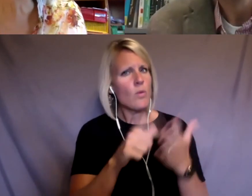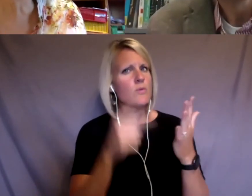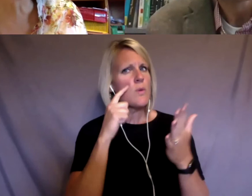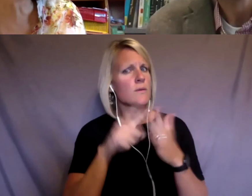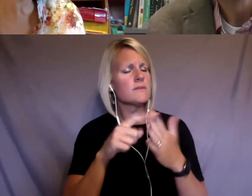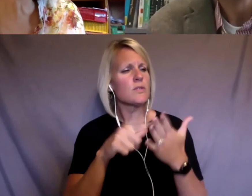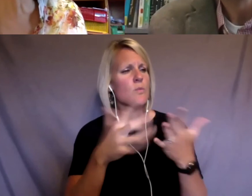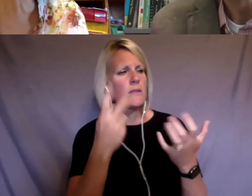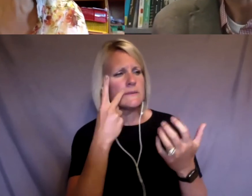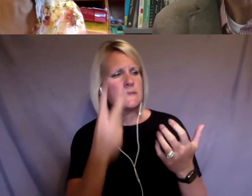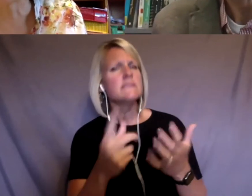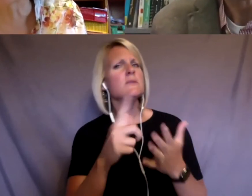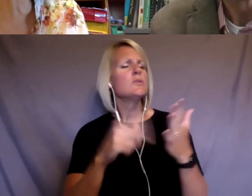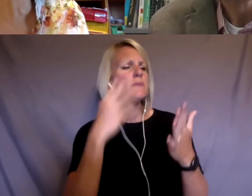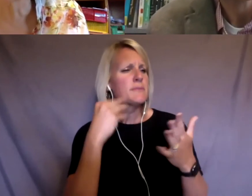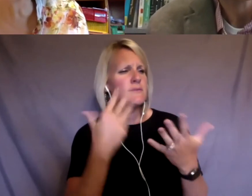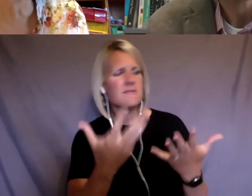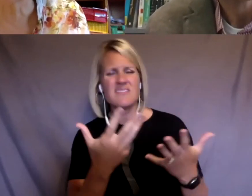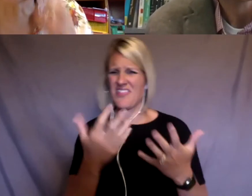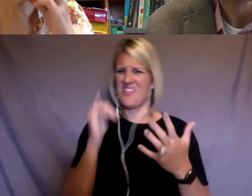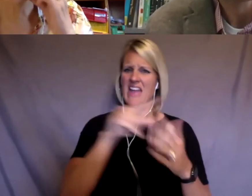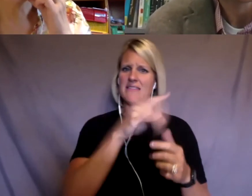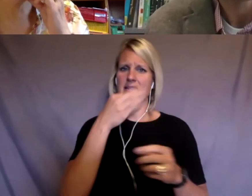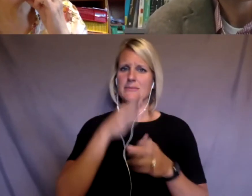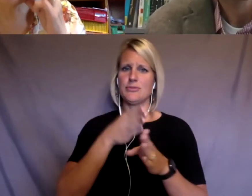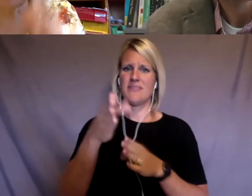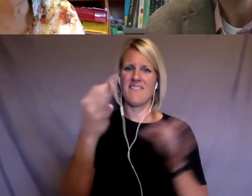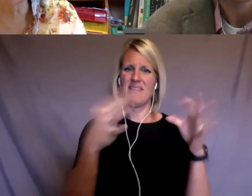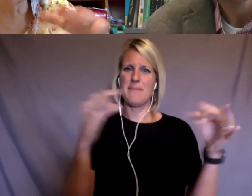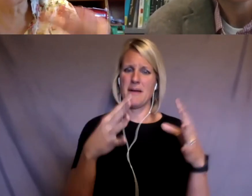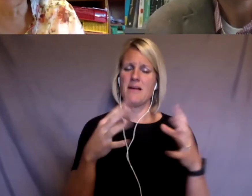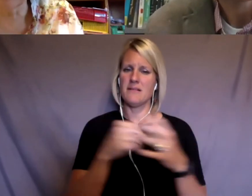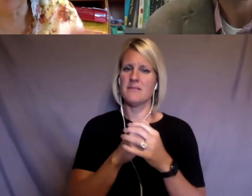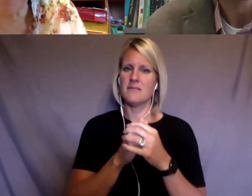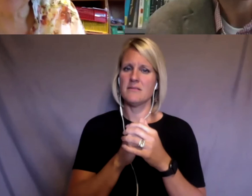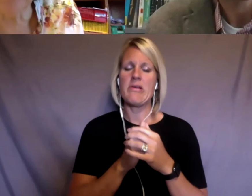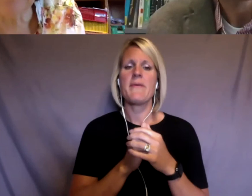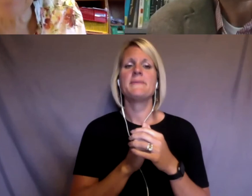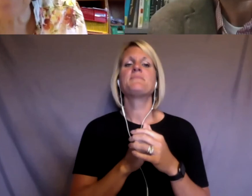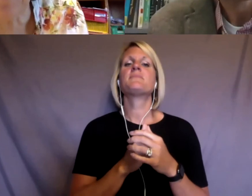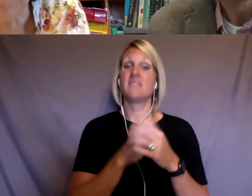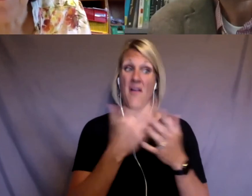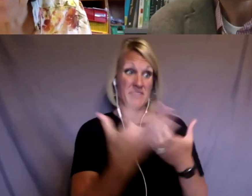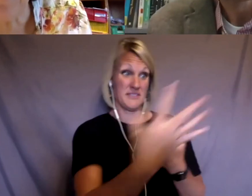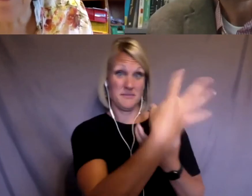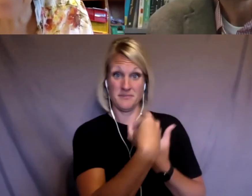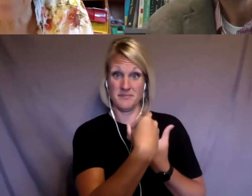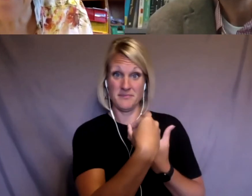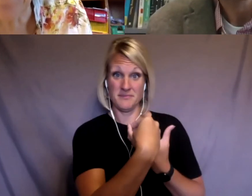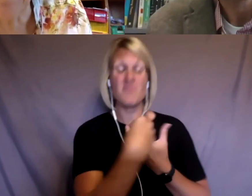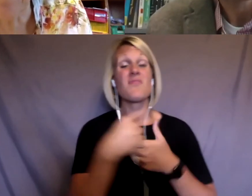and kind of inviting these diverse voices, and then creating a system